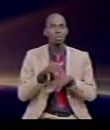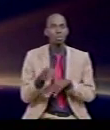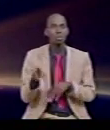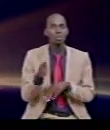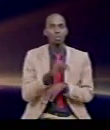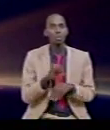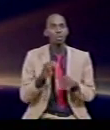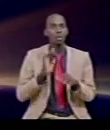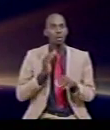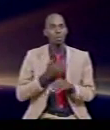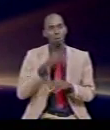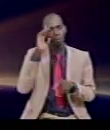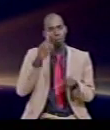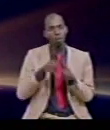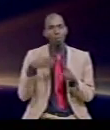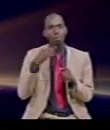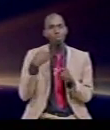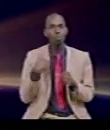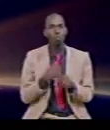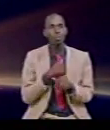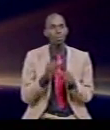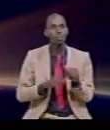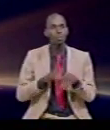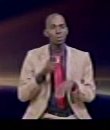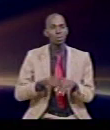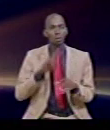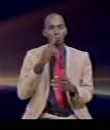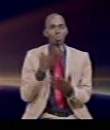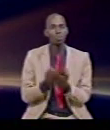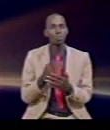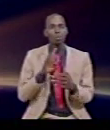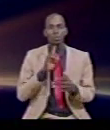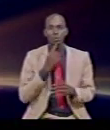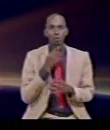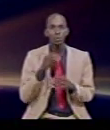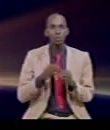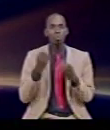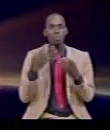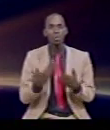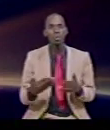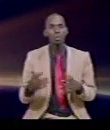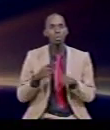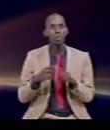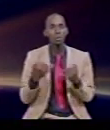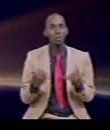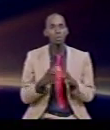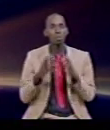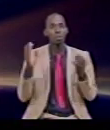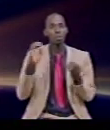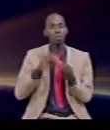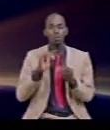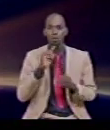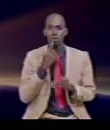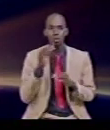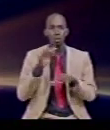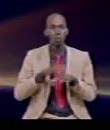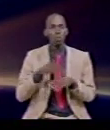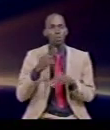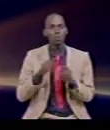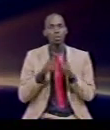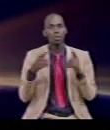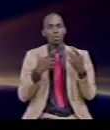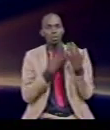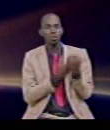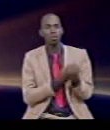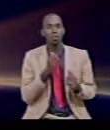we have oftentimes proved diligent in many things, but now much more diligent upon the great confidence which I have